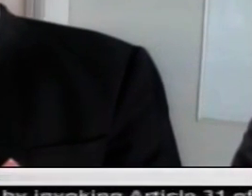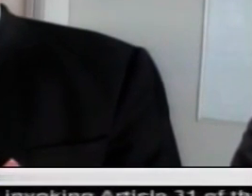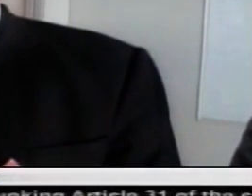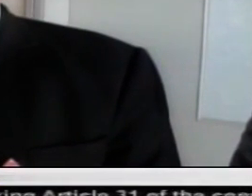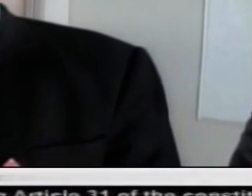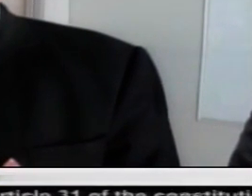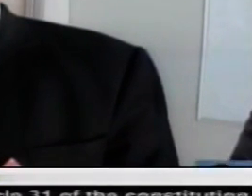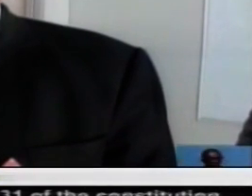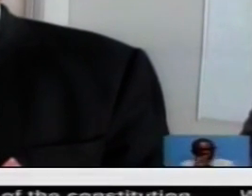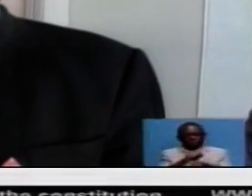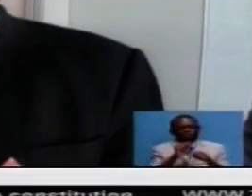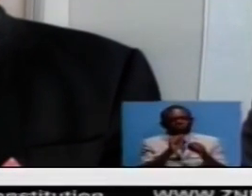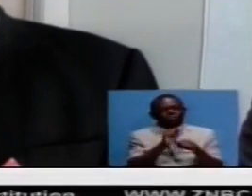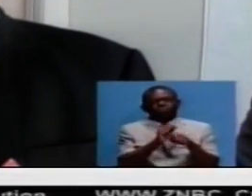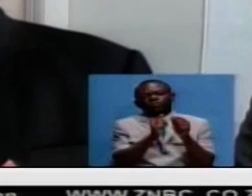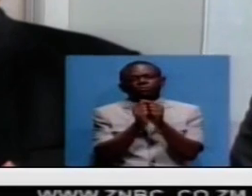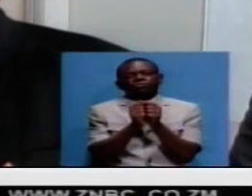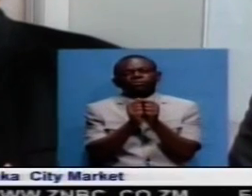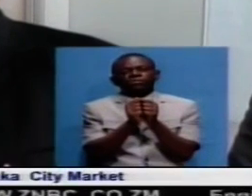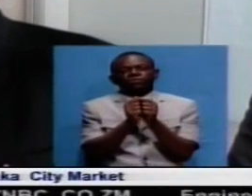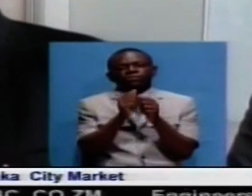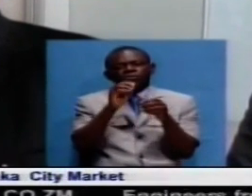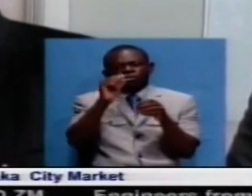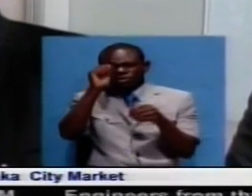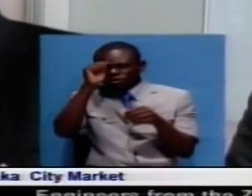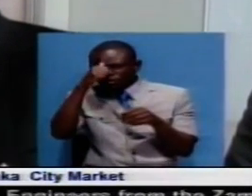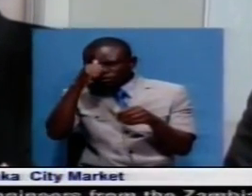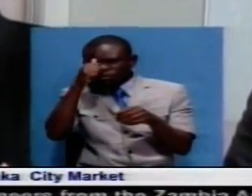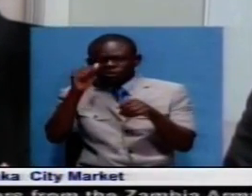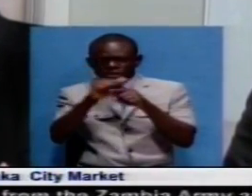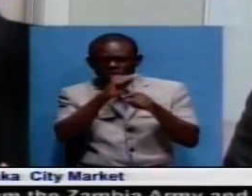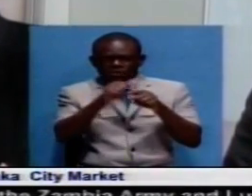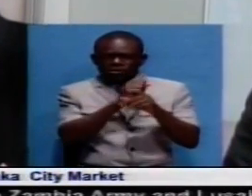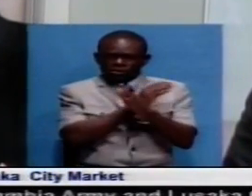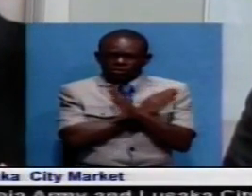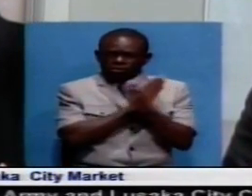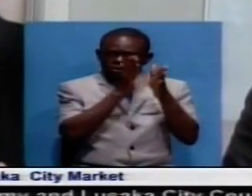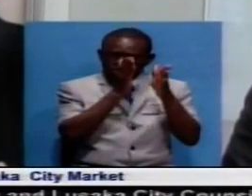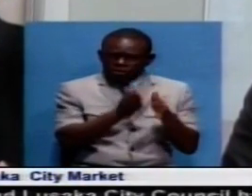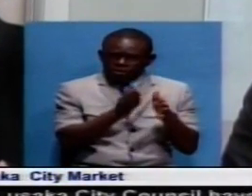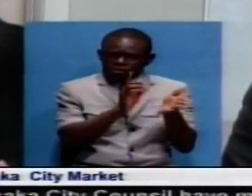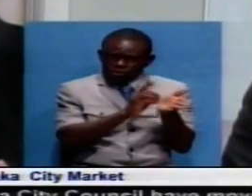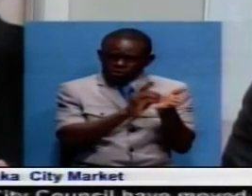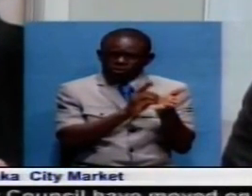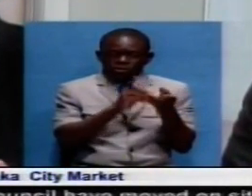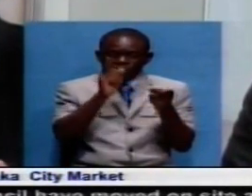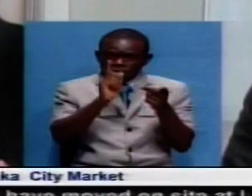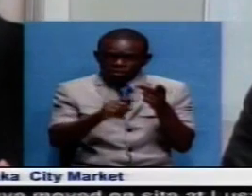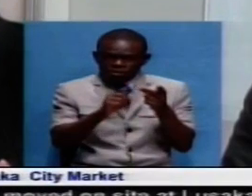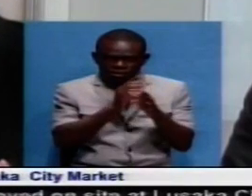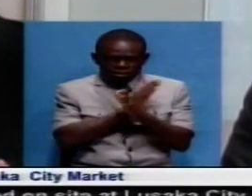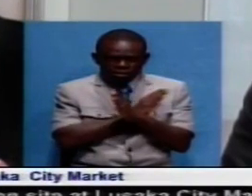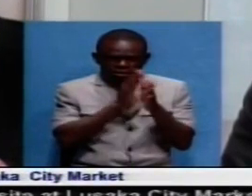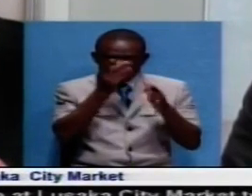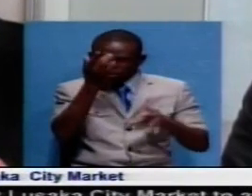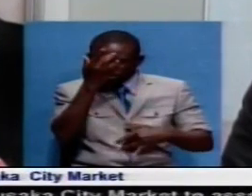in India, not only in terms of training, but also in terms of patient care. We have telemedicine facility here.